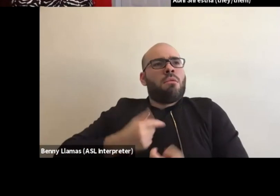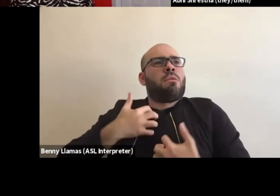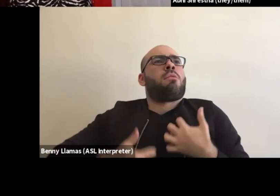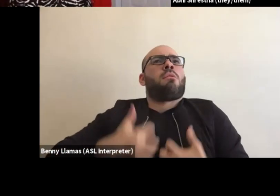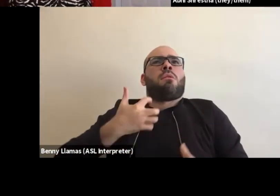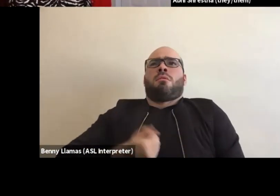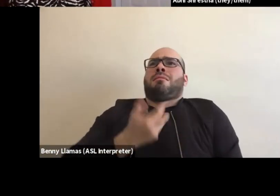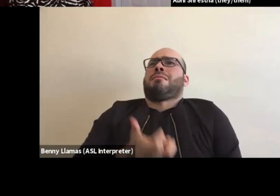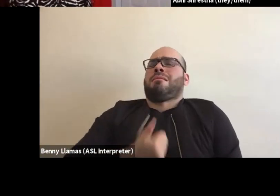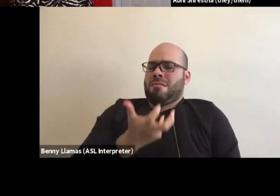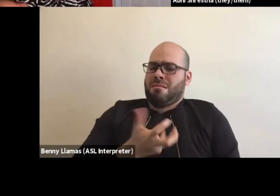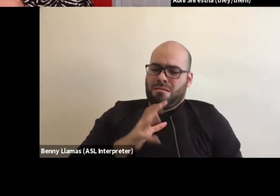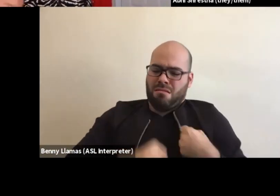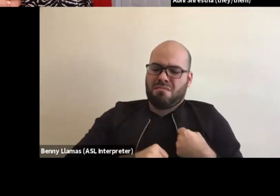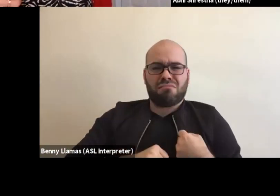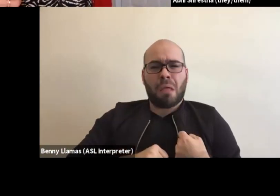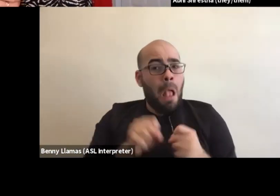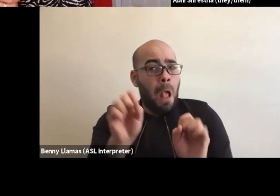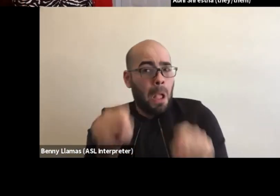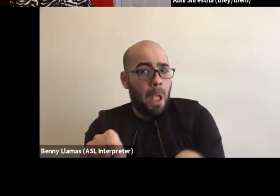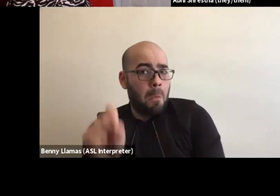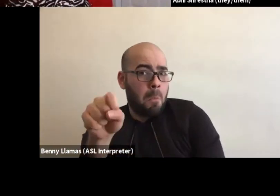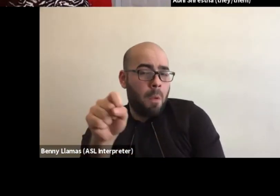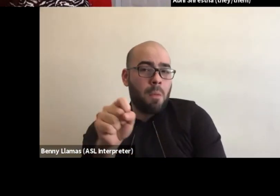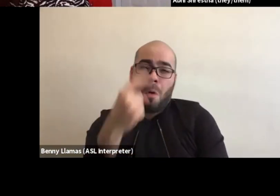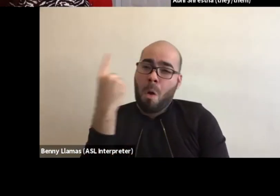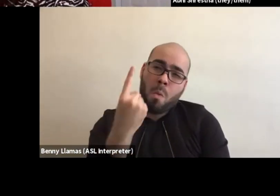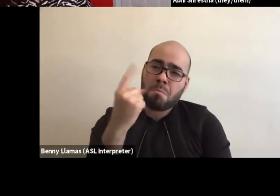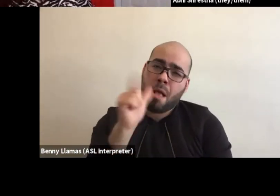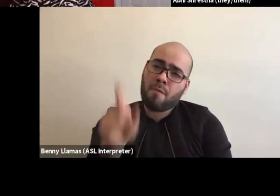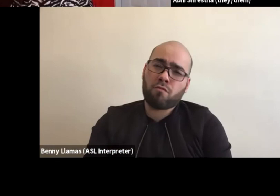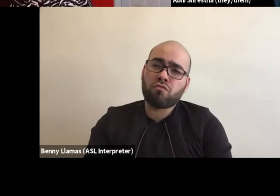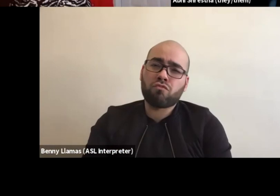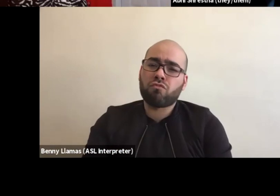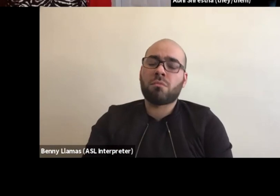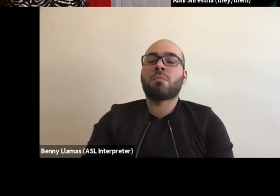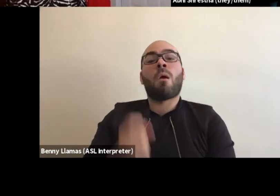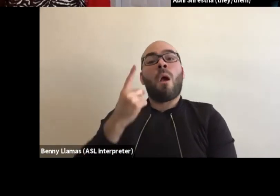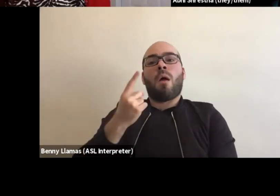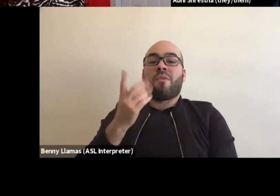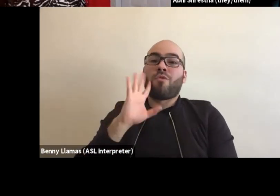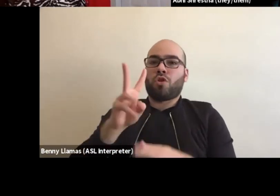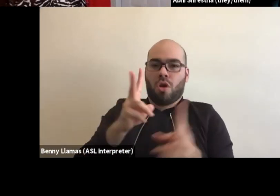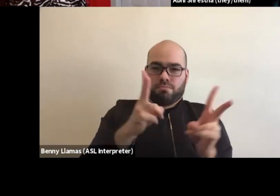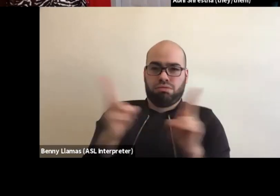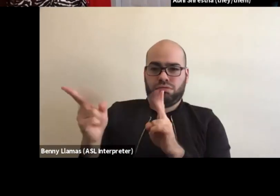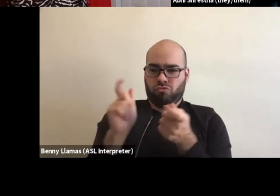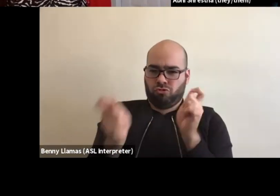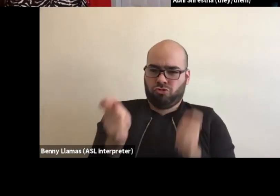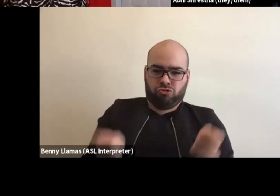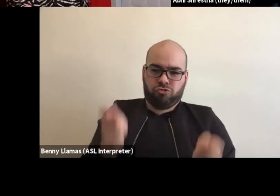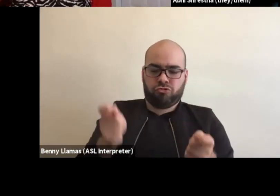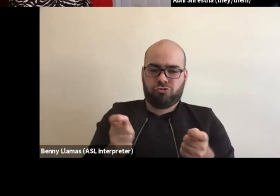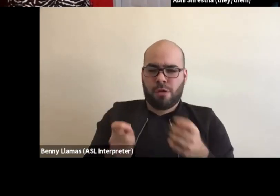be, and in, you know, the revision process, it should be in some ways, but when you're